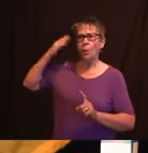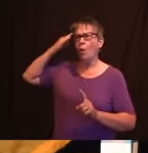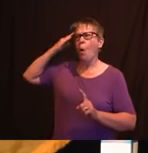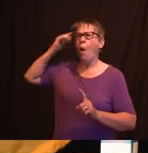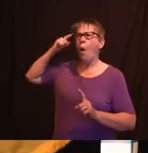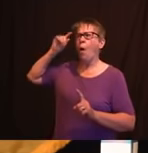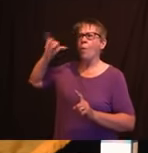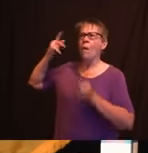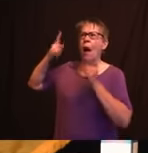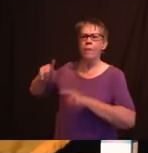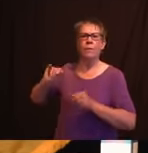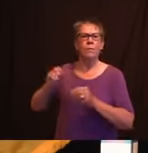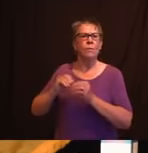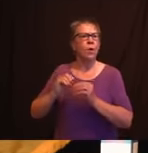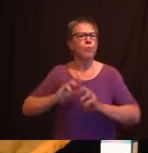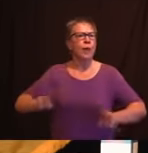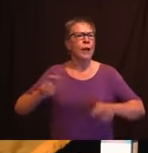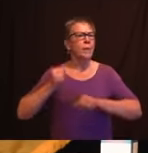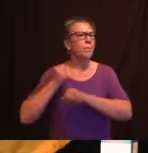we would find that